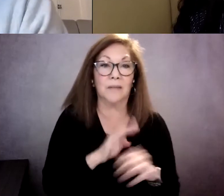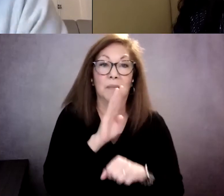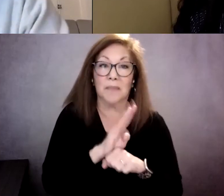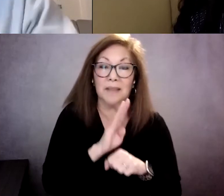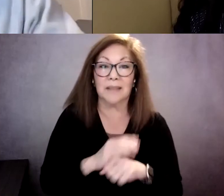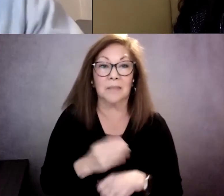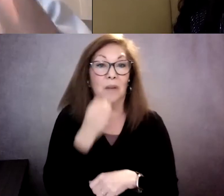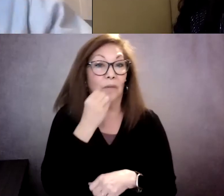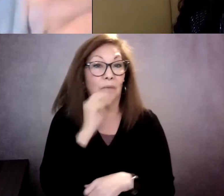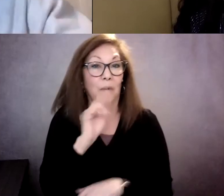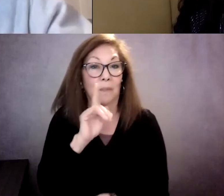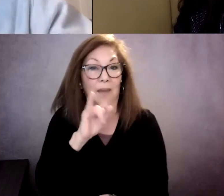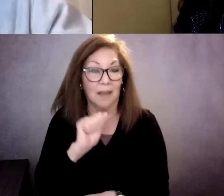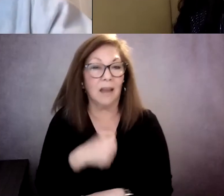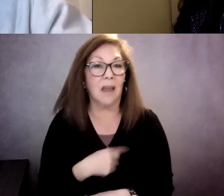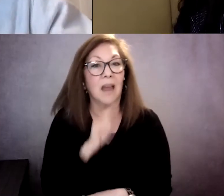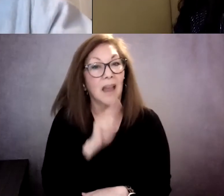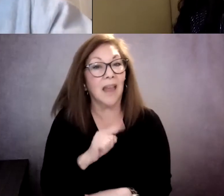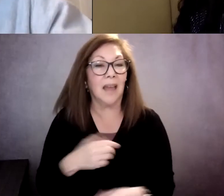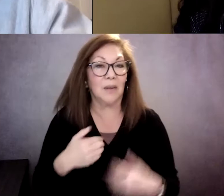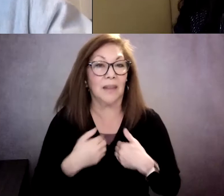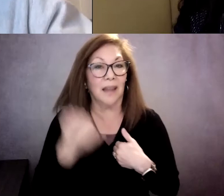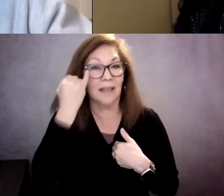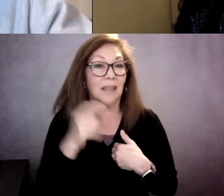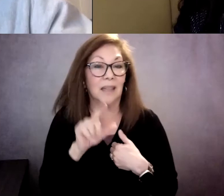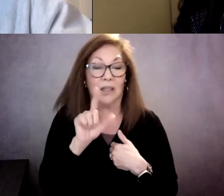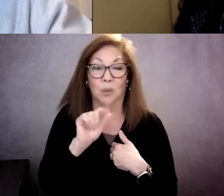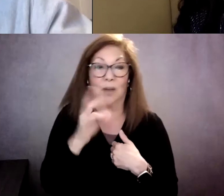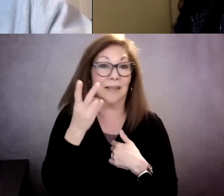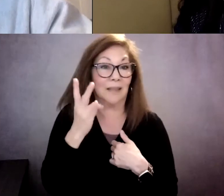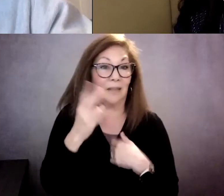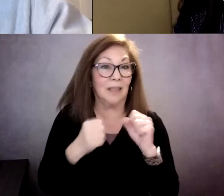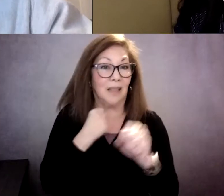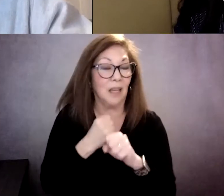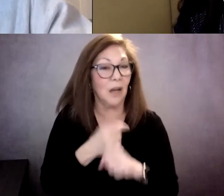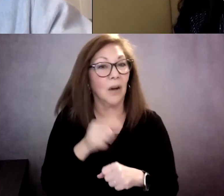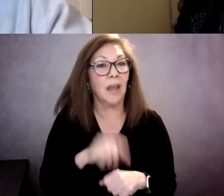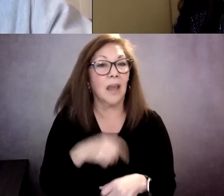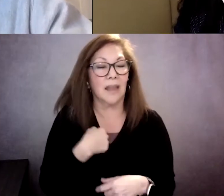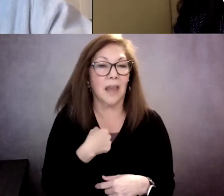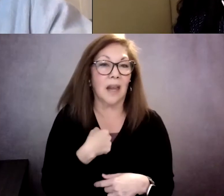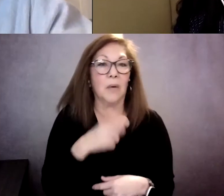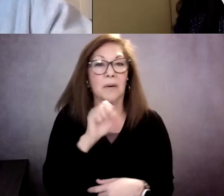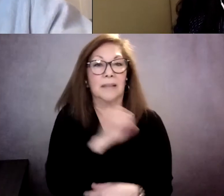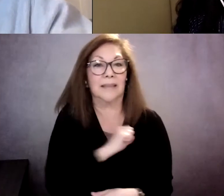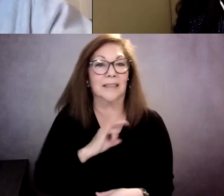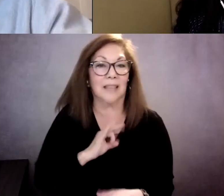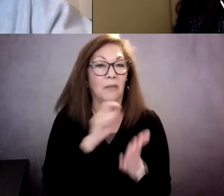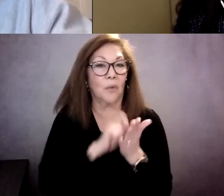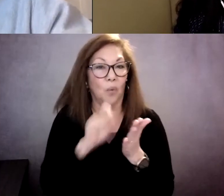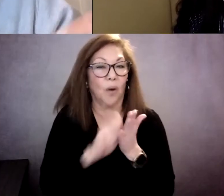food media. But yes, I did have the idea for this book in 2017, and at that point, I was a staff writer at a site called